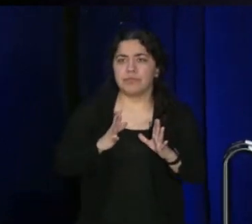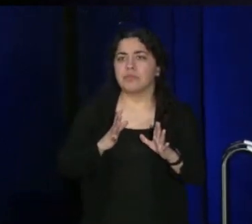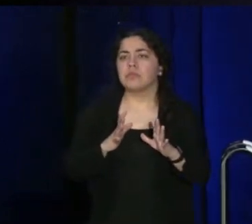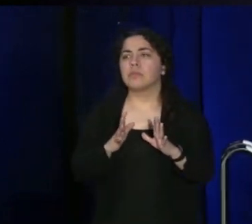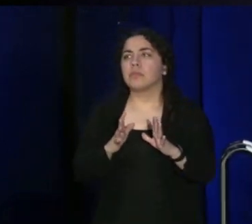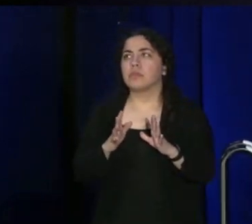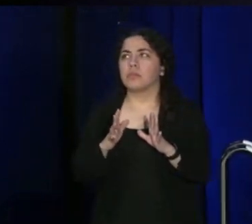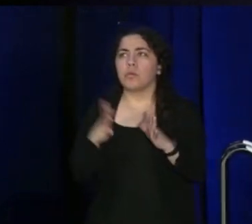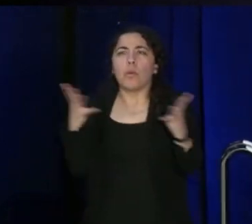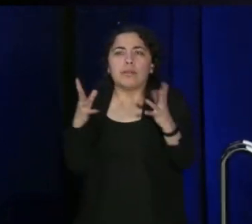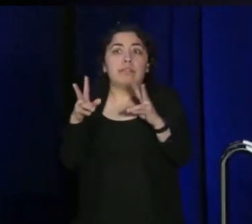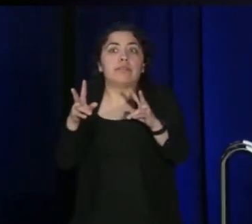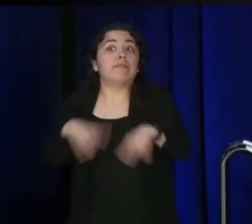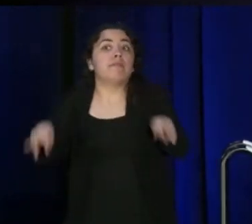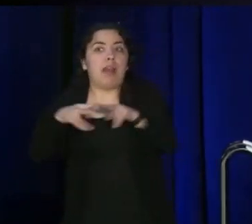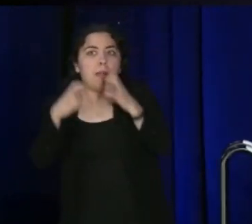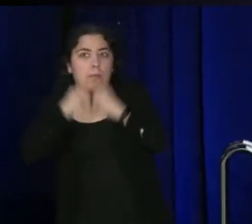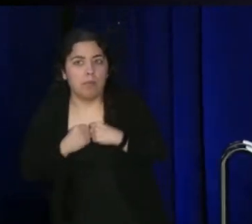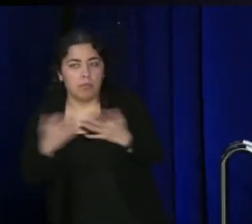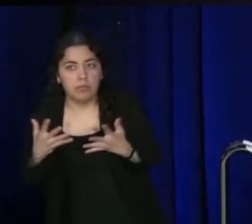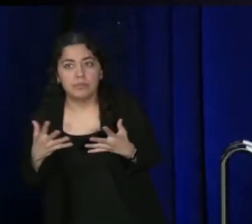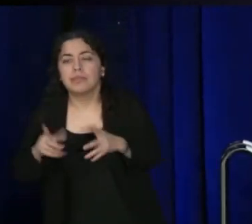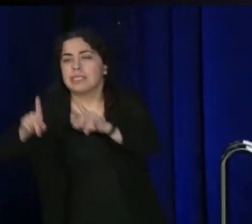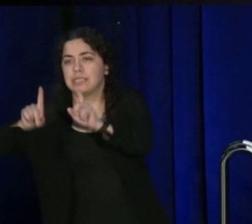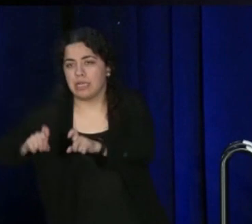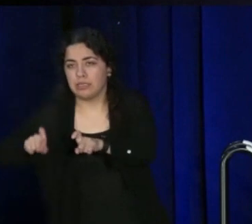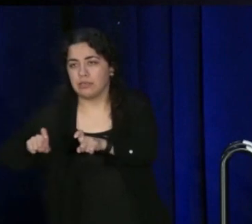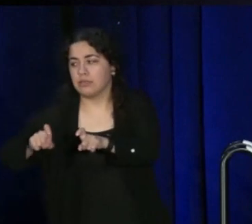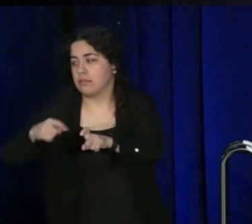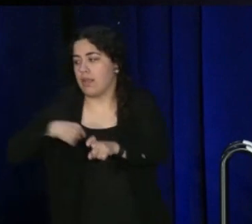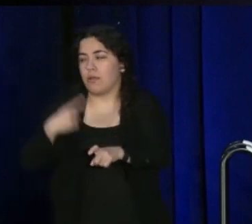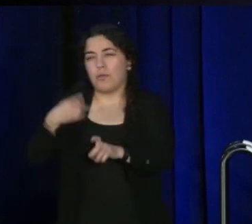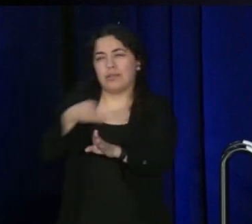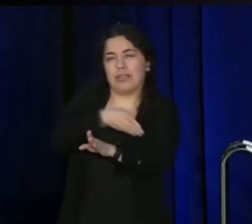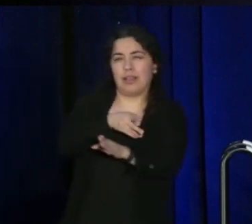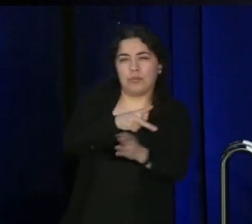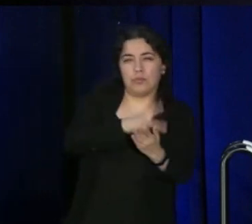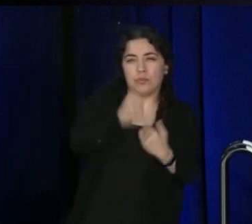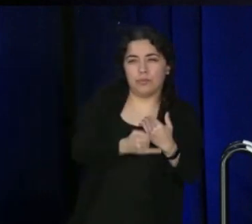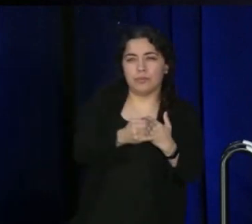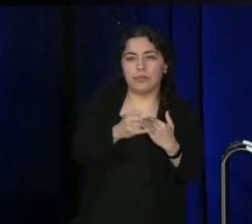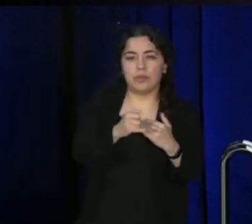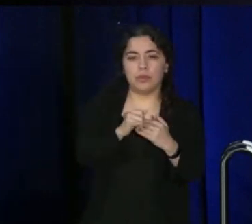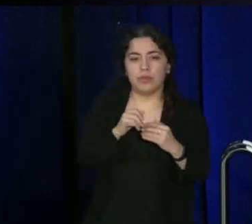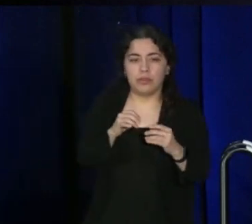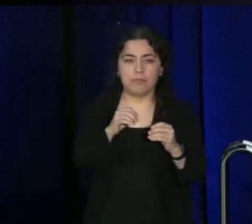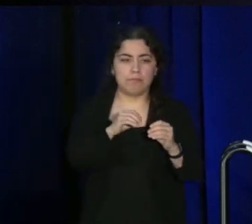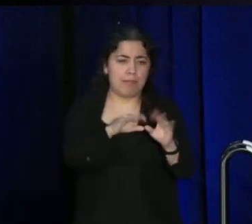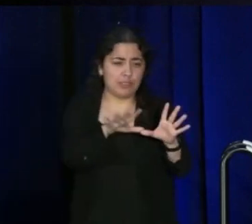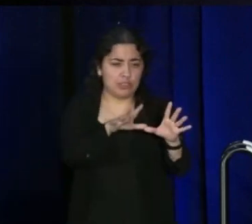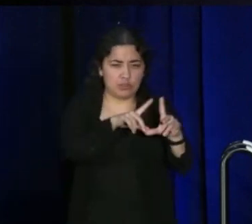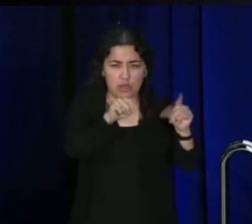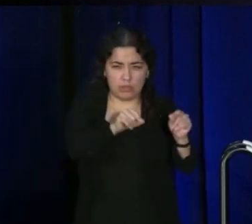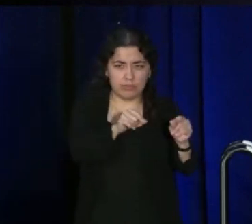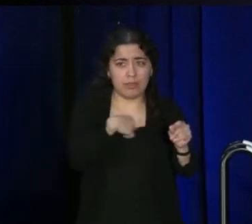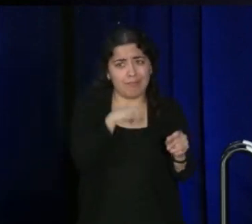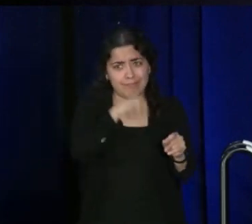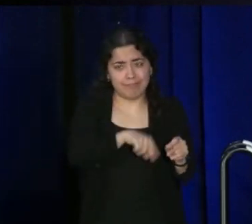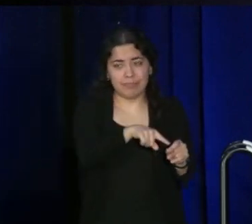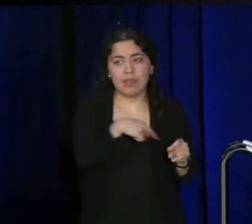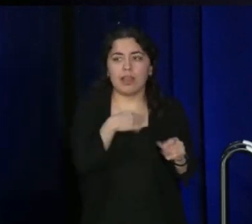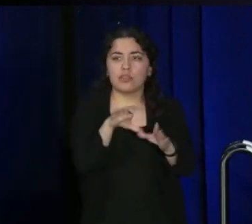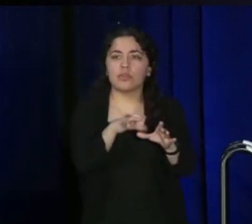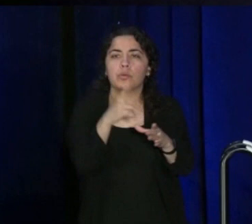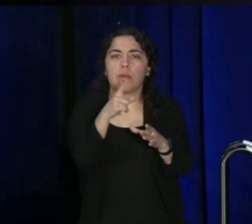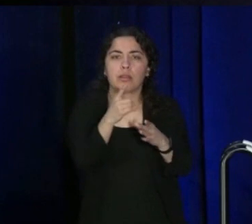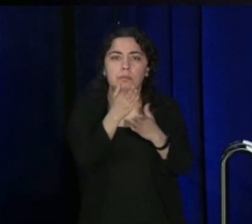though? One is tests. I have a side project where I do stuff with Magic the Gathering cards, which I absolutely love. And I do a parsing engine